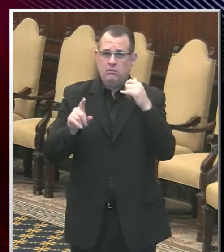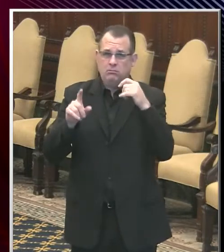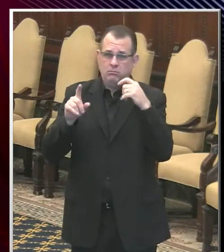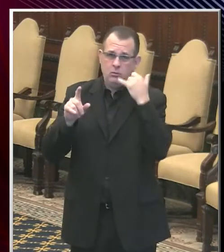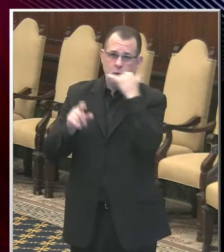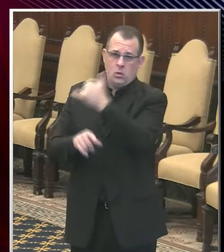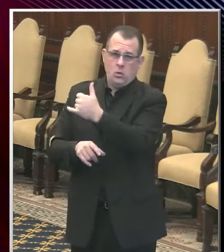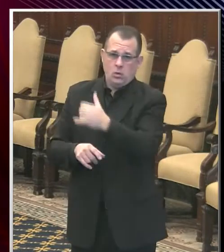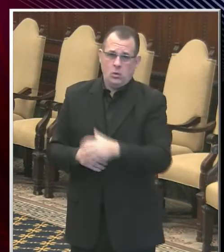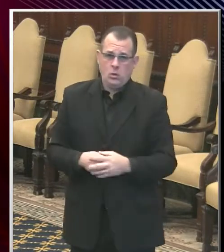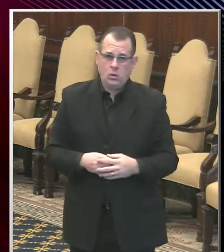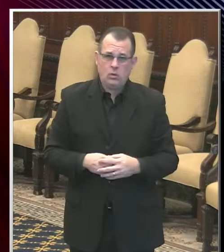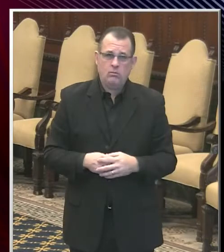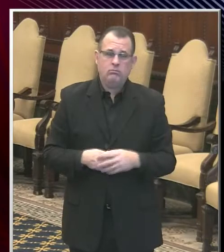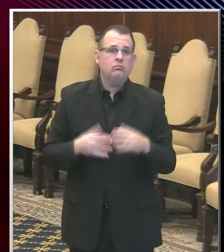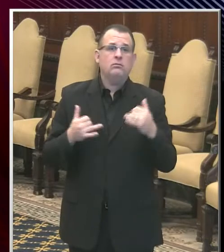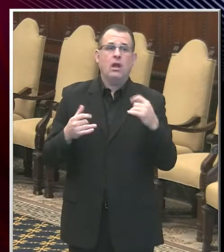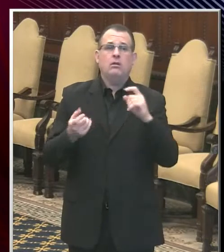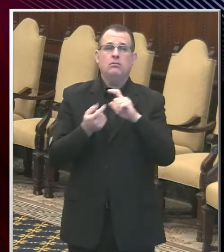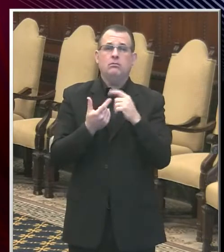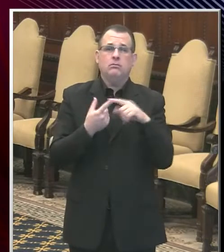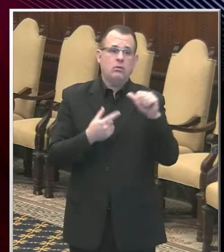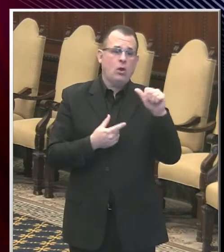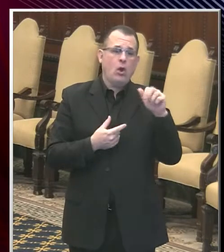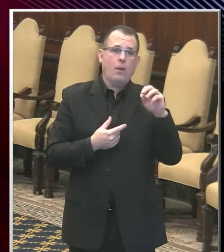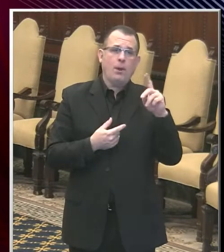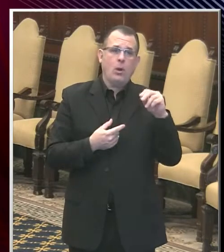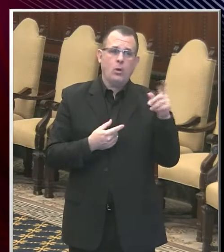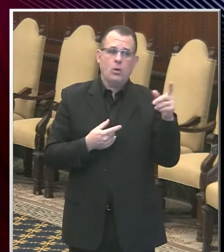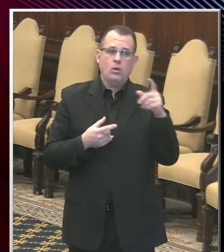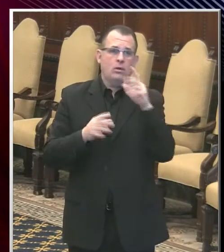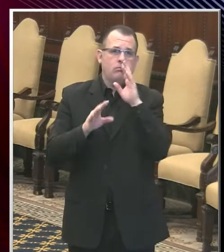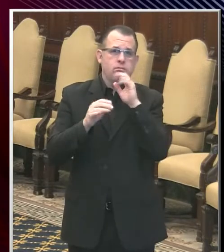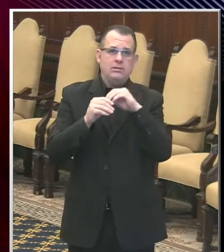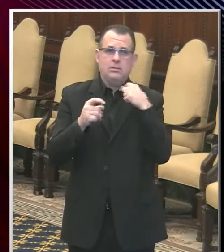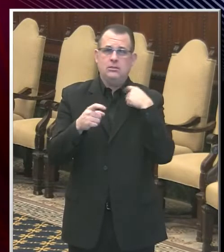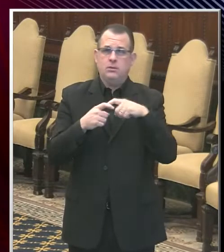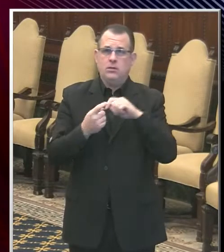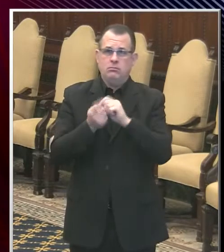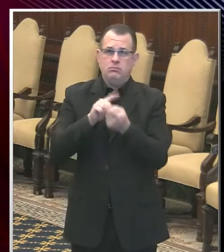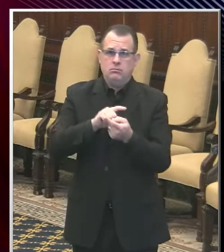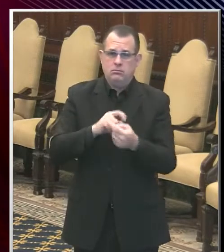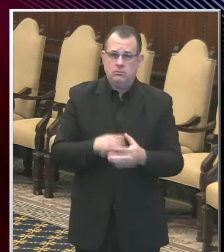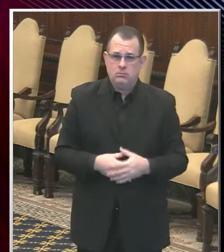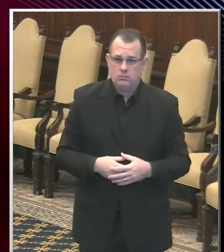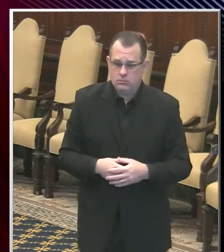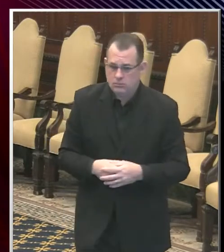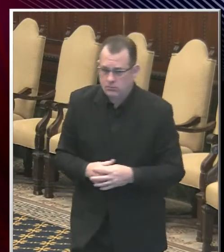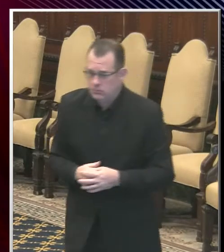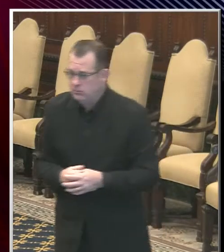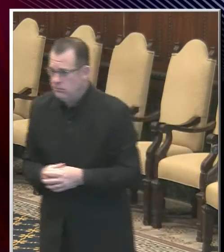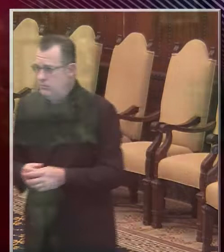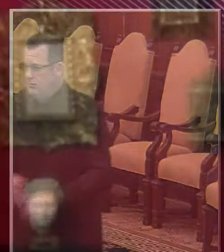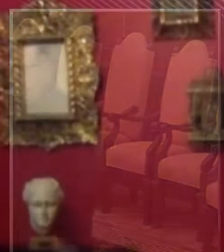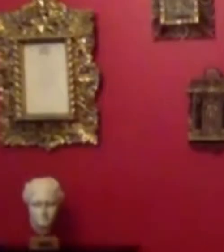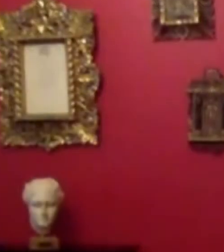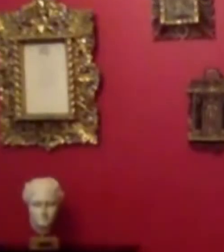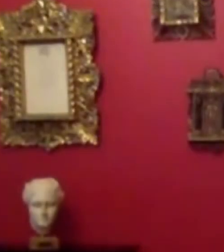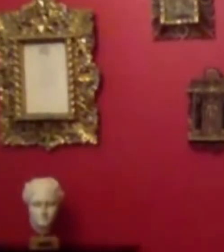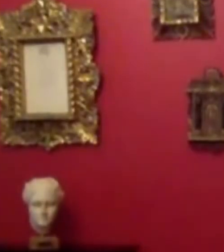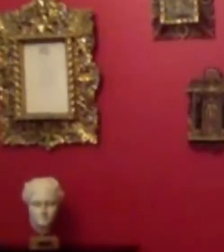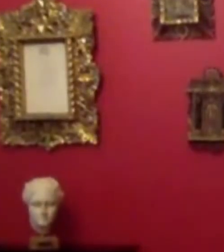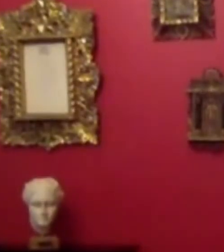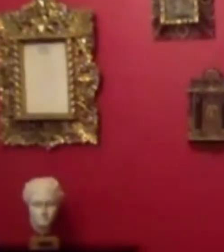language translation of the mayor's and the doctor's comments. Mensaje del alcalde Jim Kenney para el viernes 1 de mayo